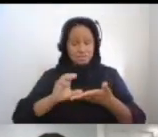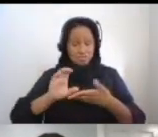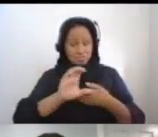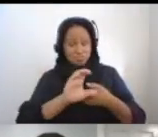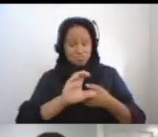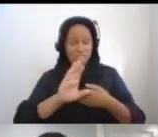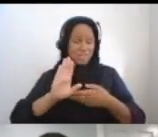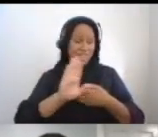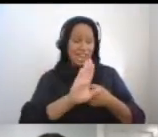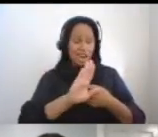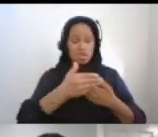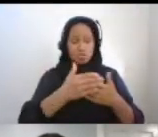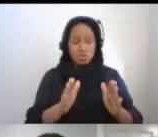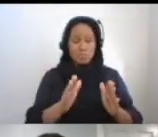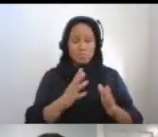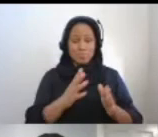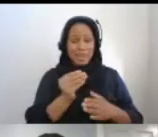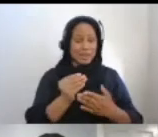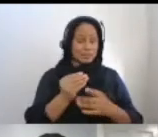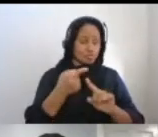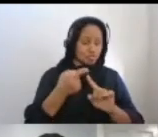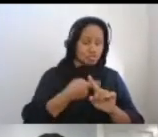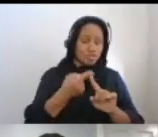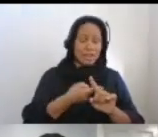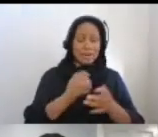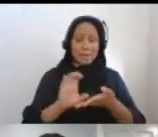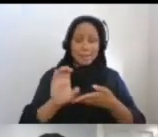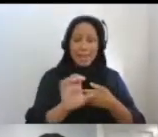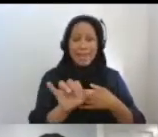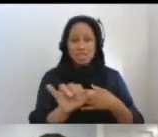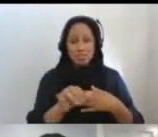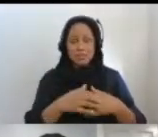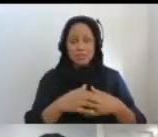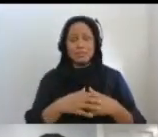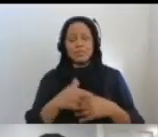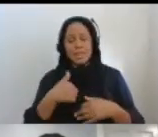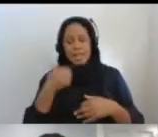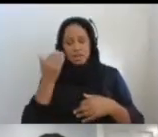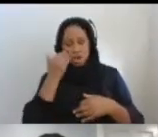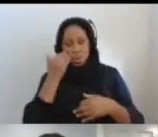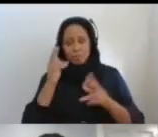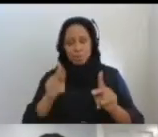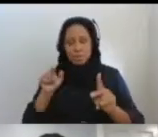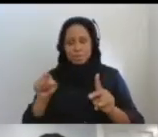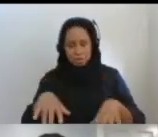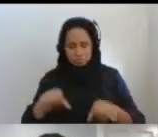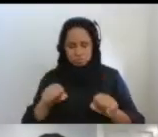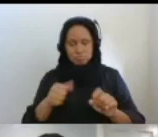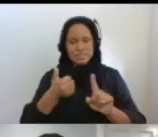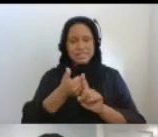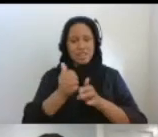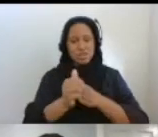some food expenses. I know someone who's on self-direction. He has his own